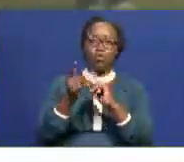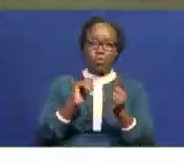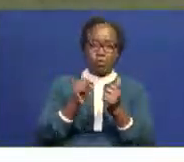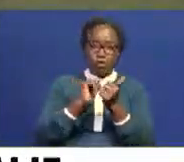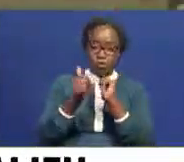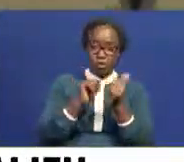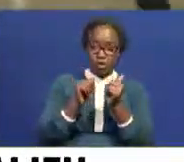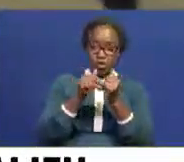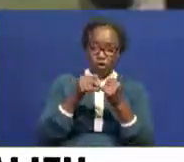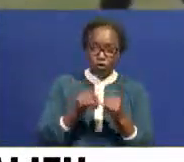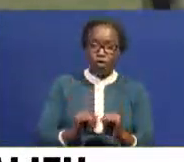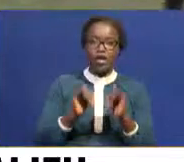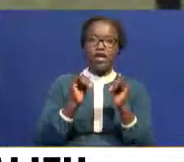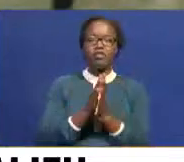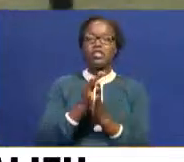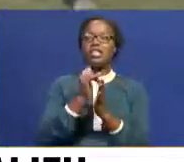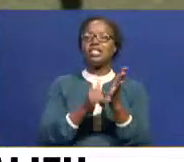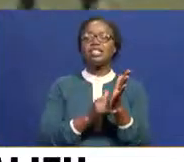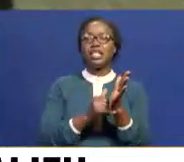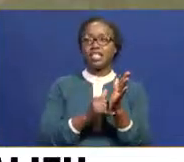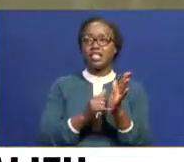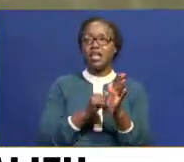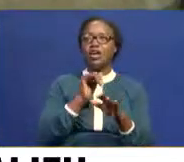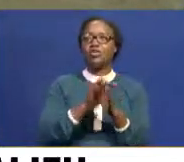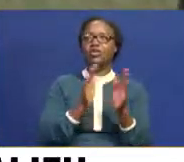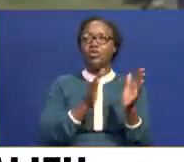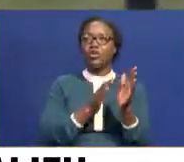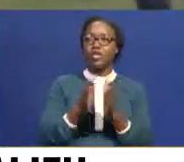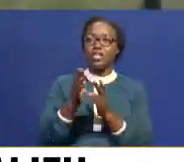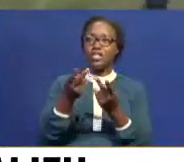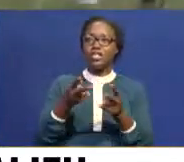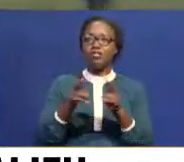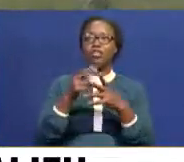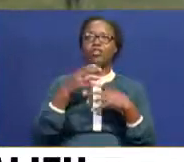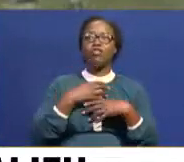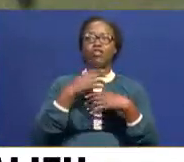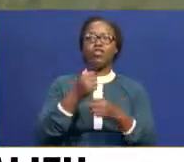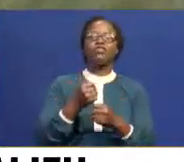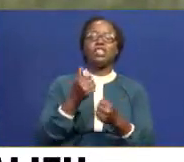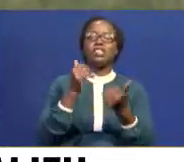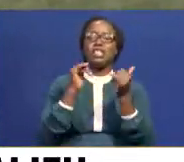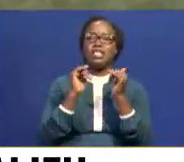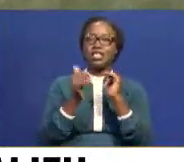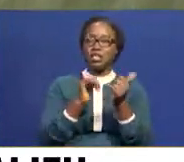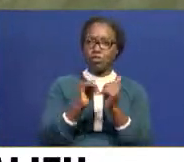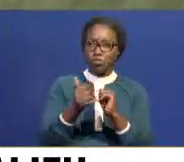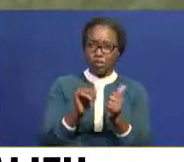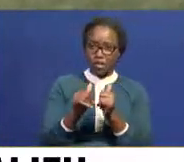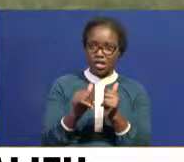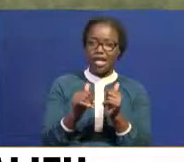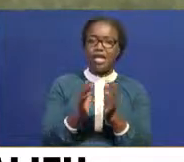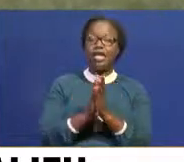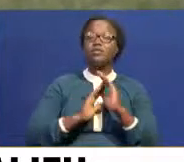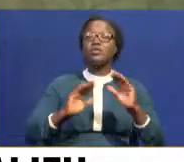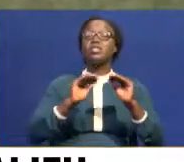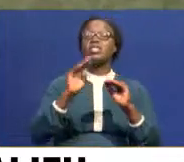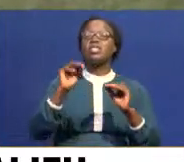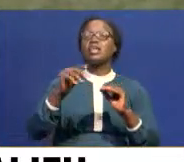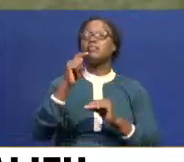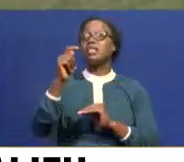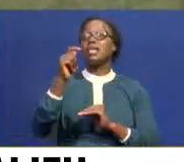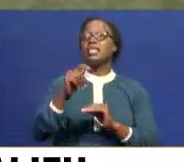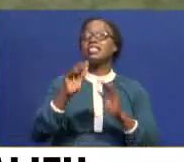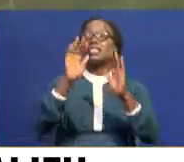of effort, and the value of just good organization, and the value of confidence in sports. And we are teaching them that talents